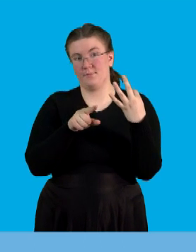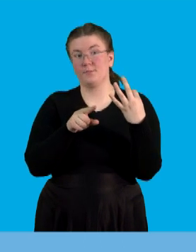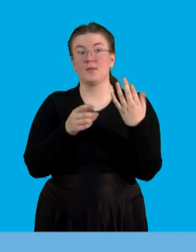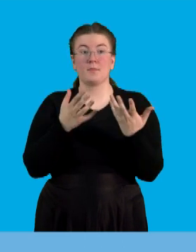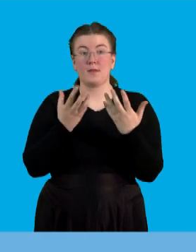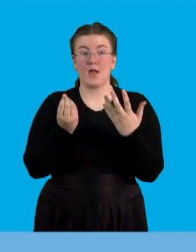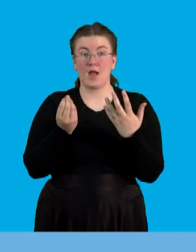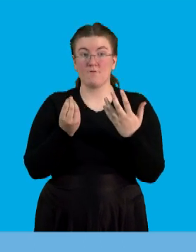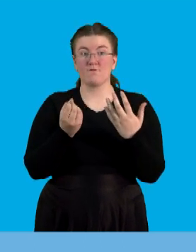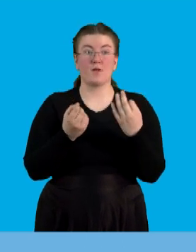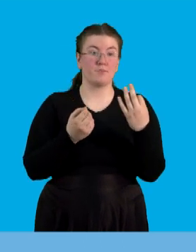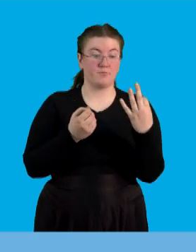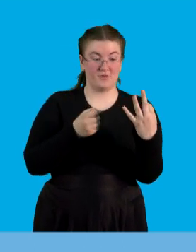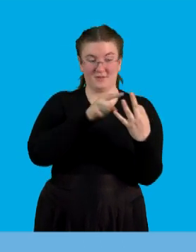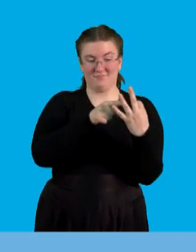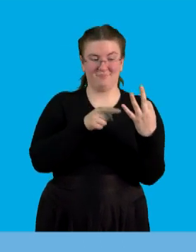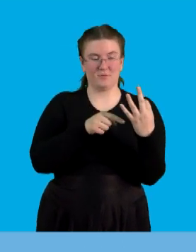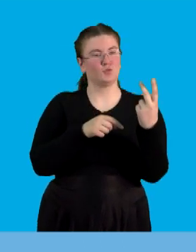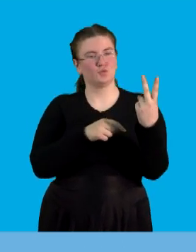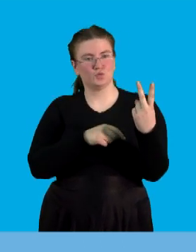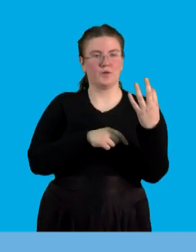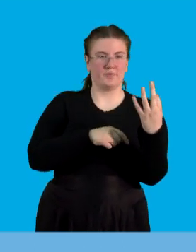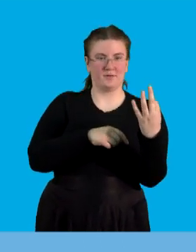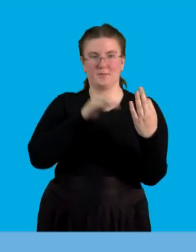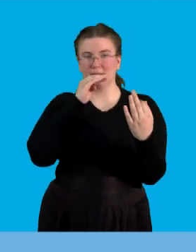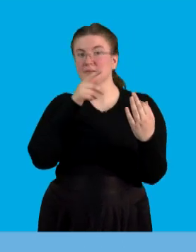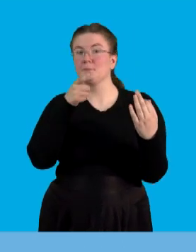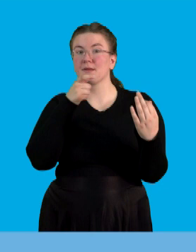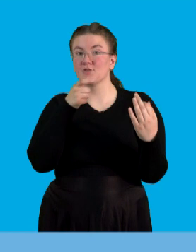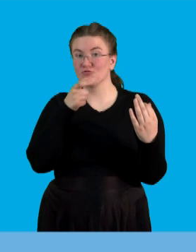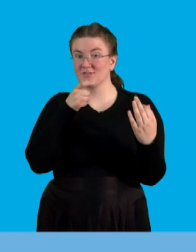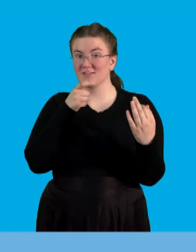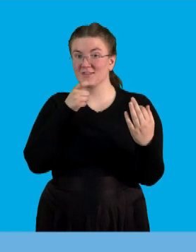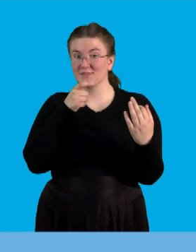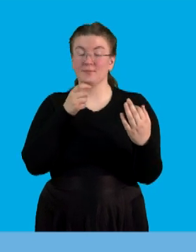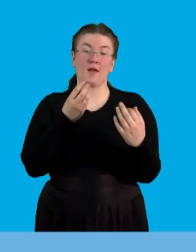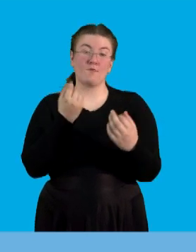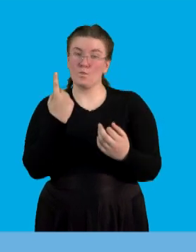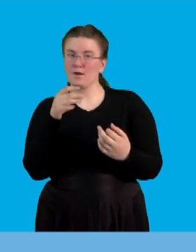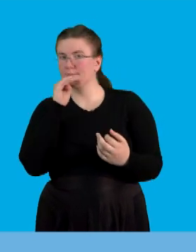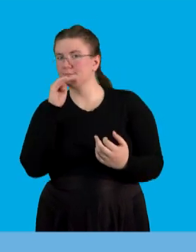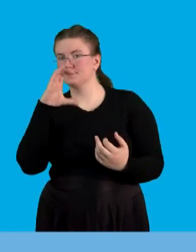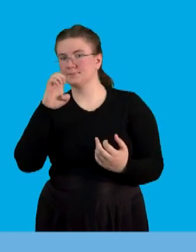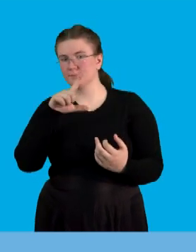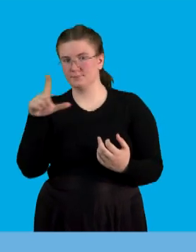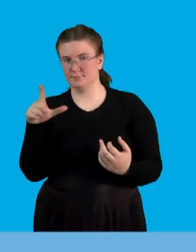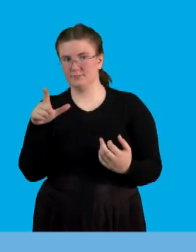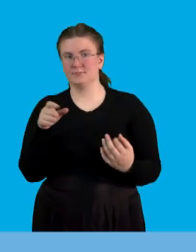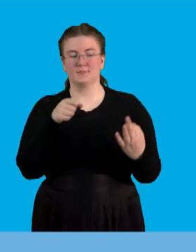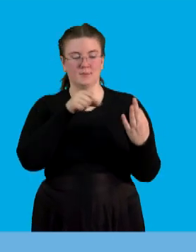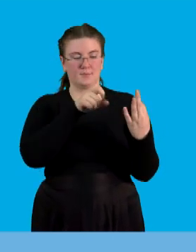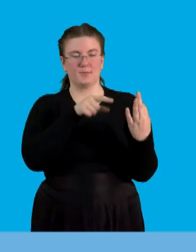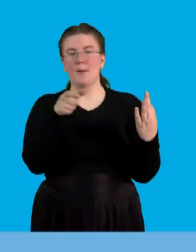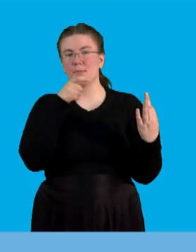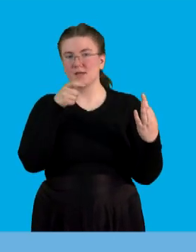cell. If it's more than 1, it makes a battery. So that means this is a battery. So it goes with that. I can